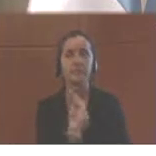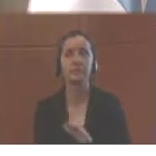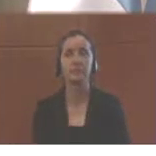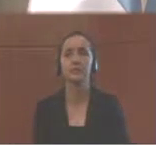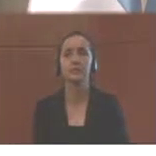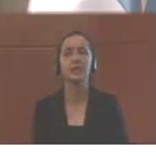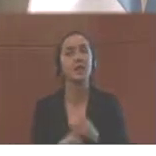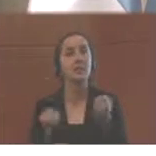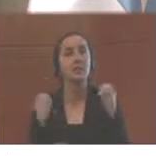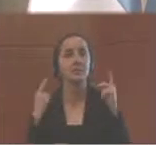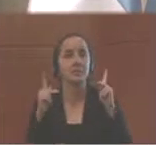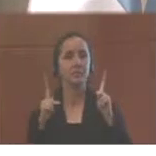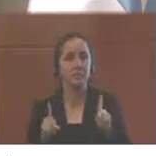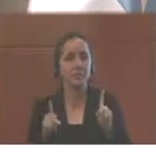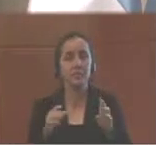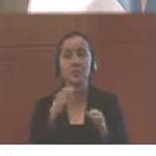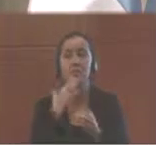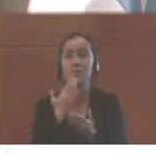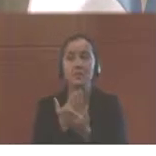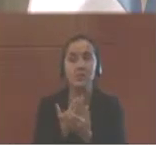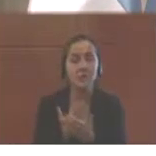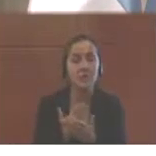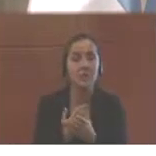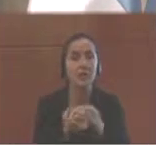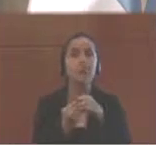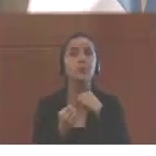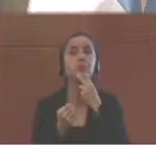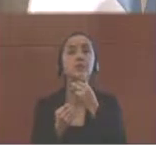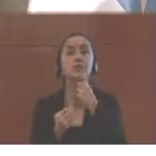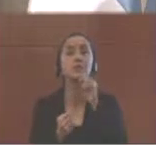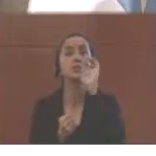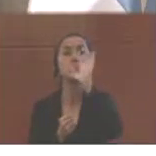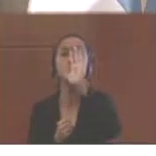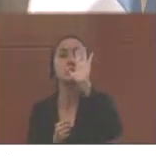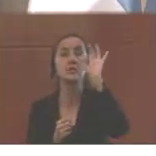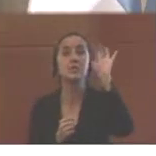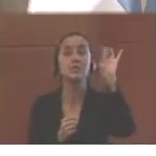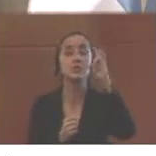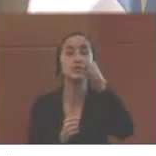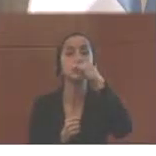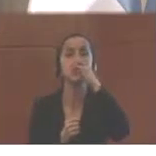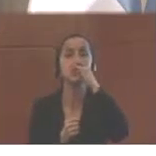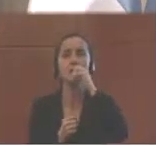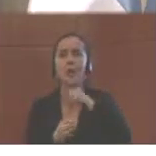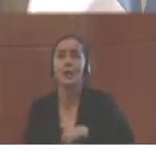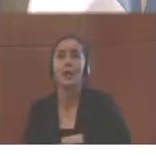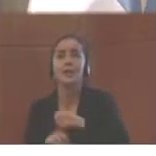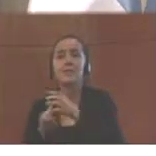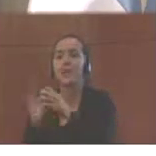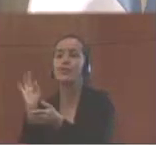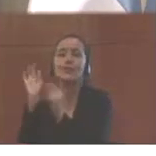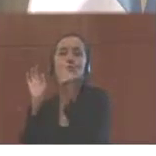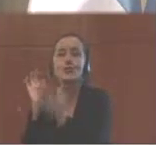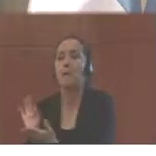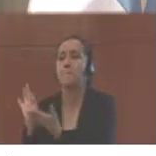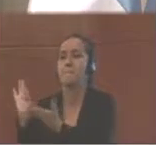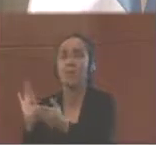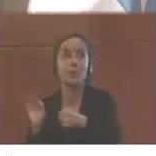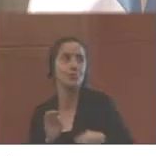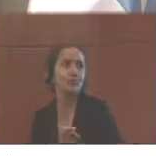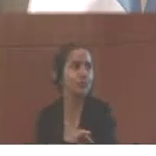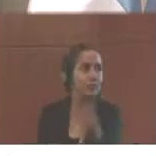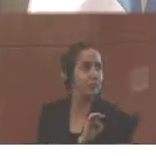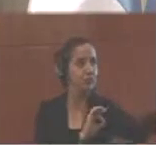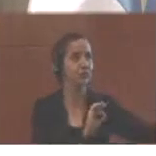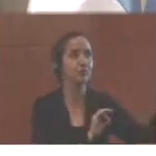with. I want to thank this opportunity to listen to the 58 children who were here representing over 18,000 children